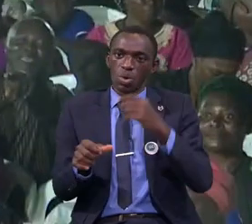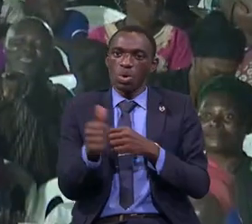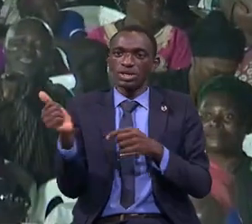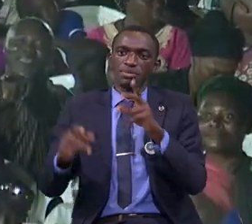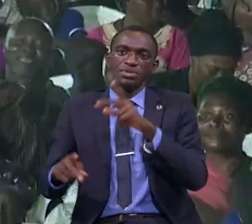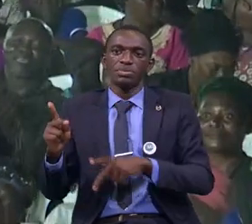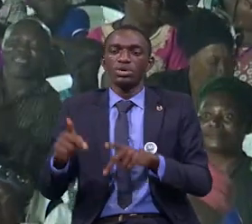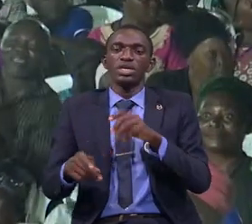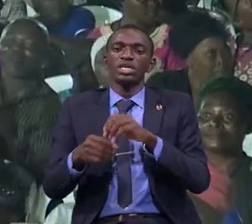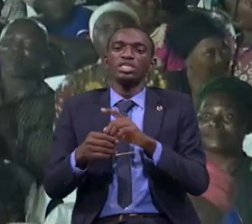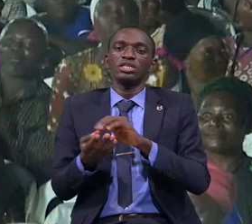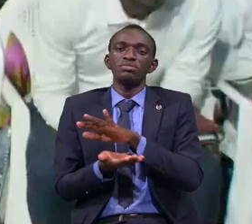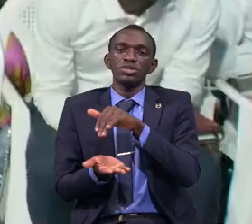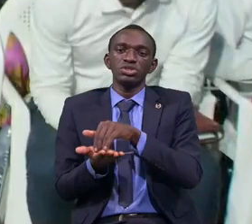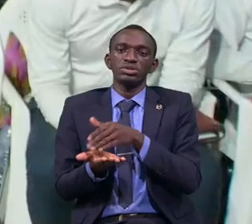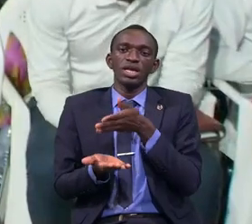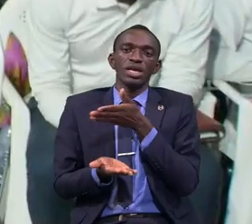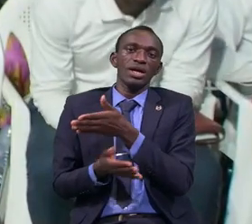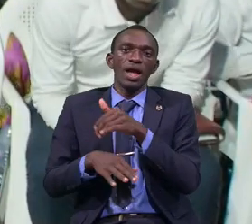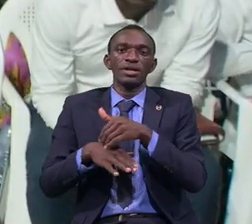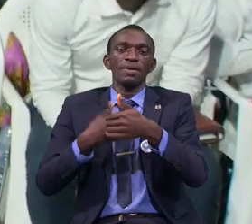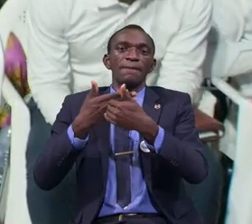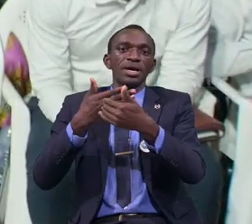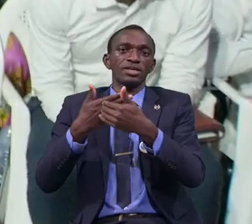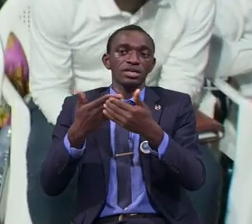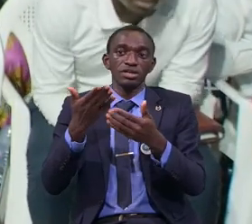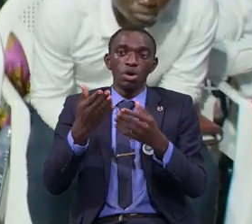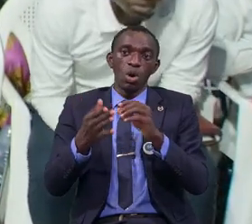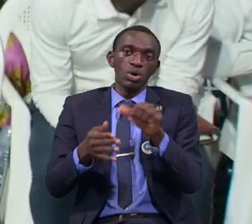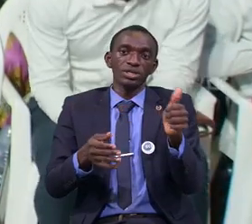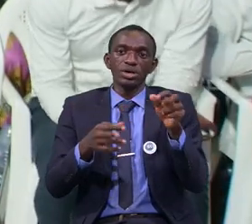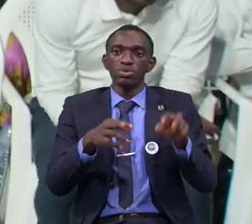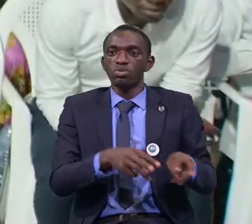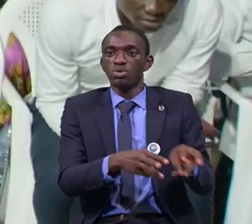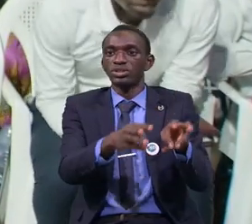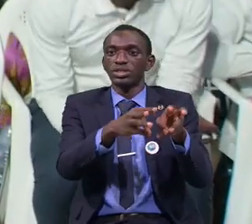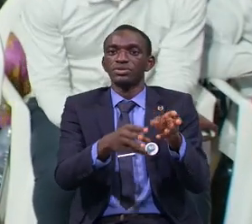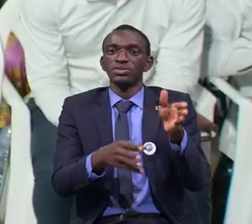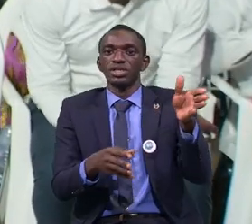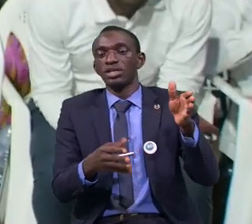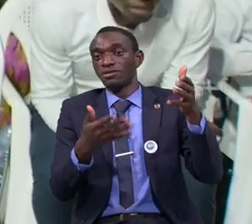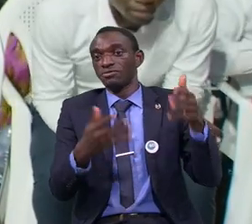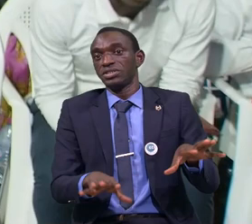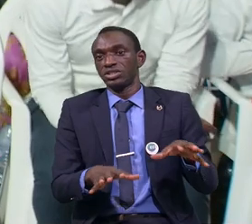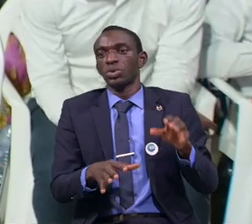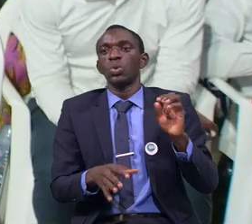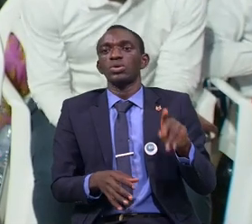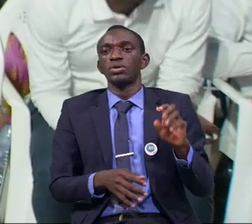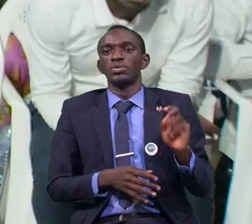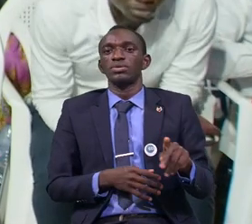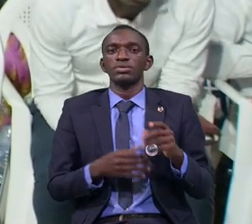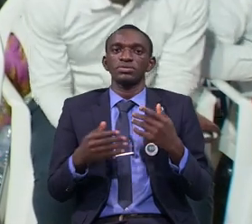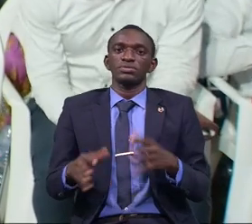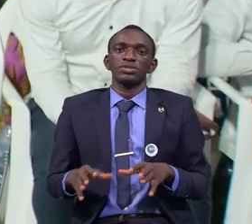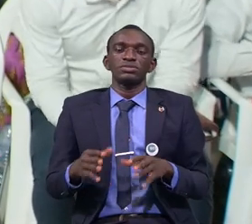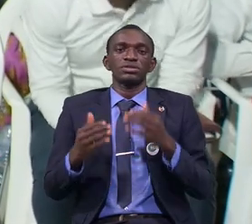back. Yes, this other roll here. They are finished in the middle there and at the back.